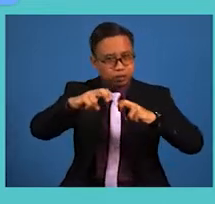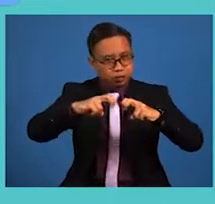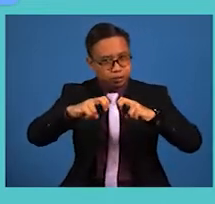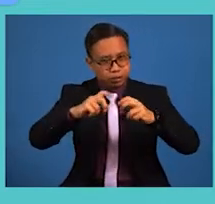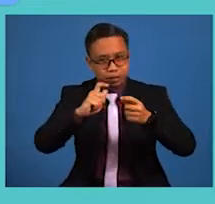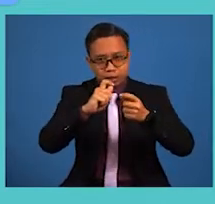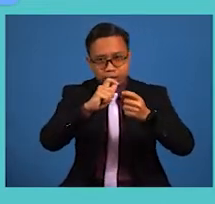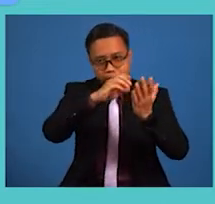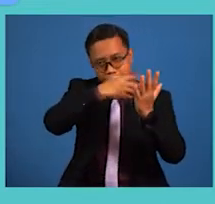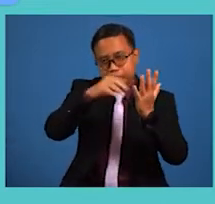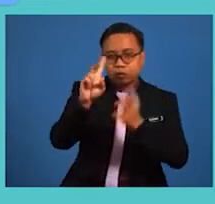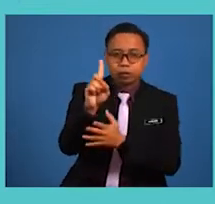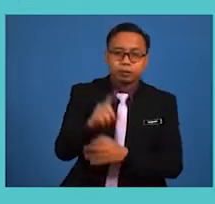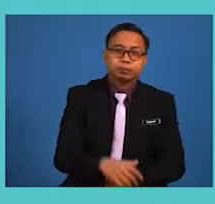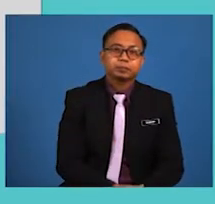1.